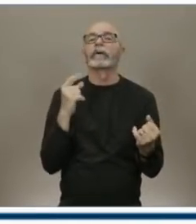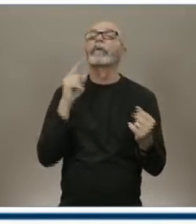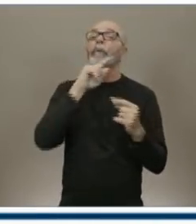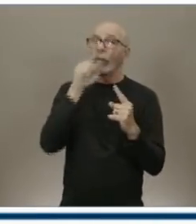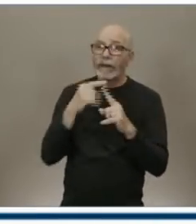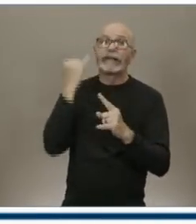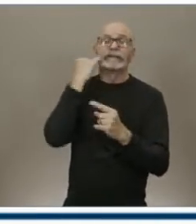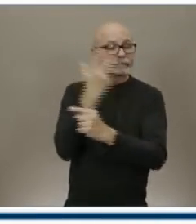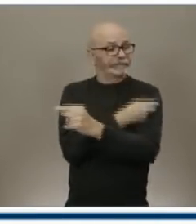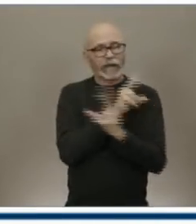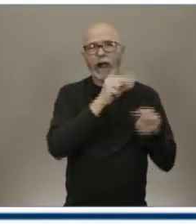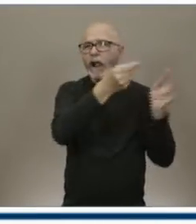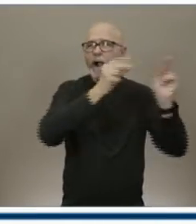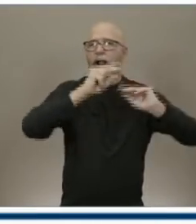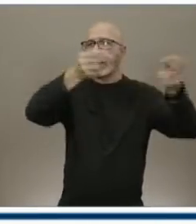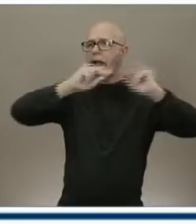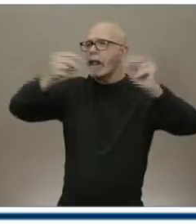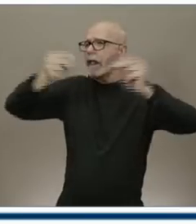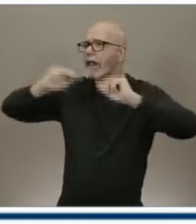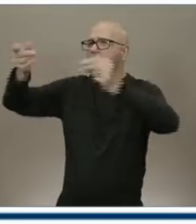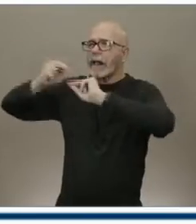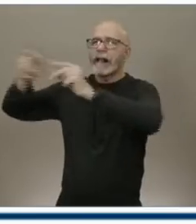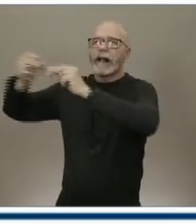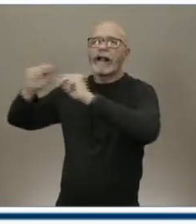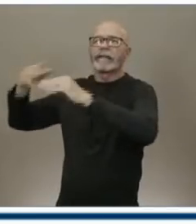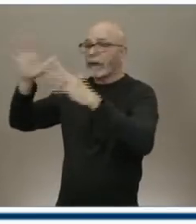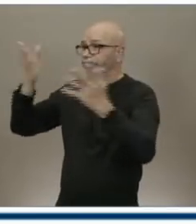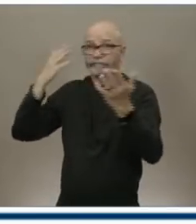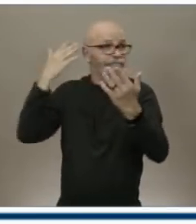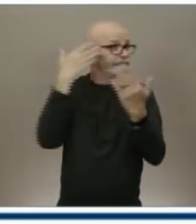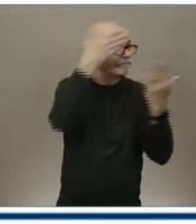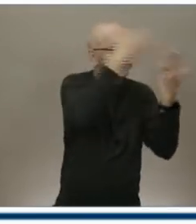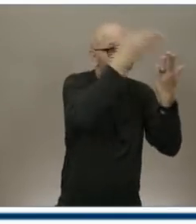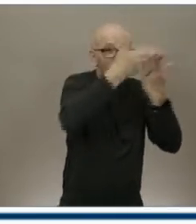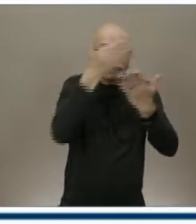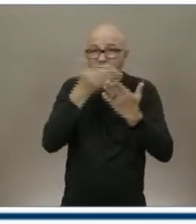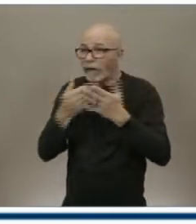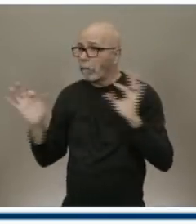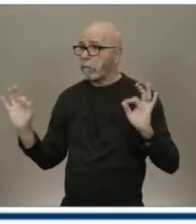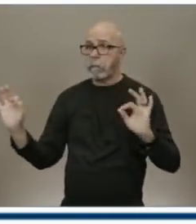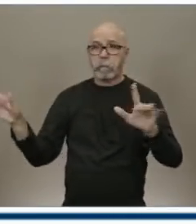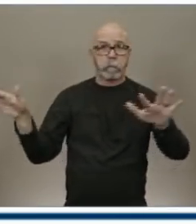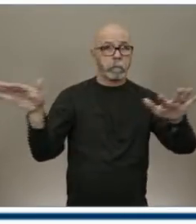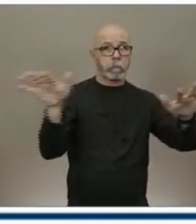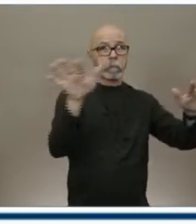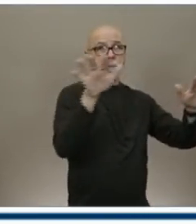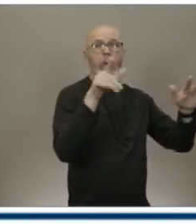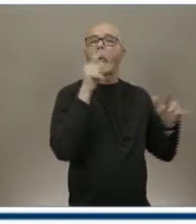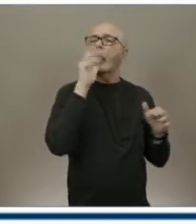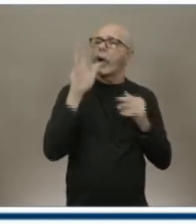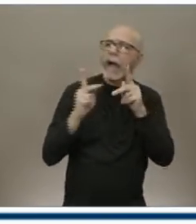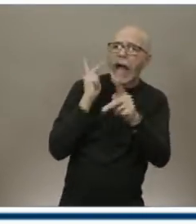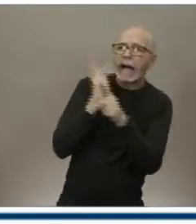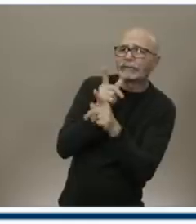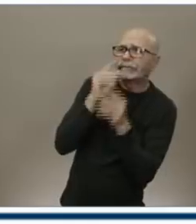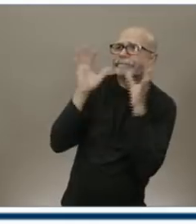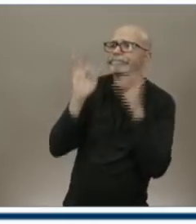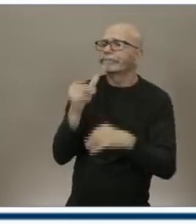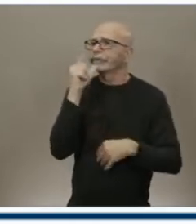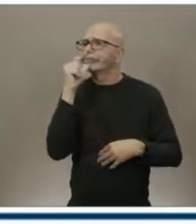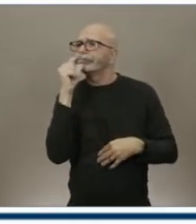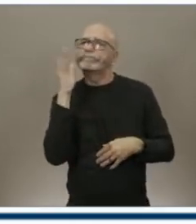vaccination program, and we'll get much more evidence to inform these kind of questions and the decisions around public health measures